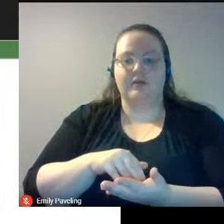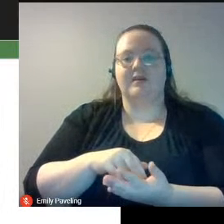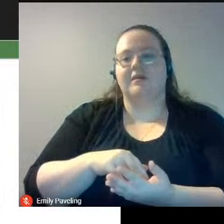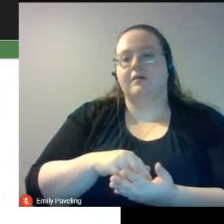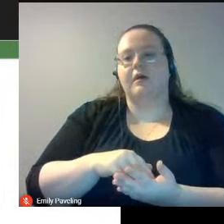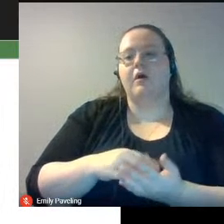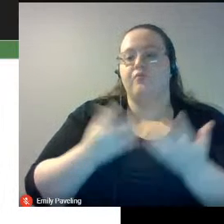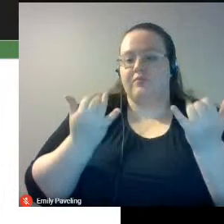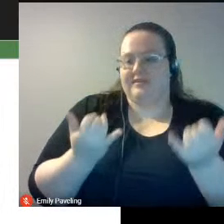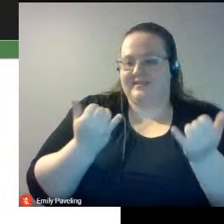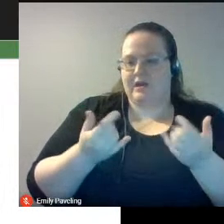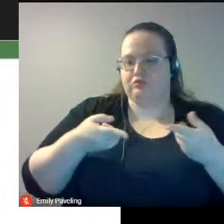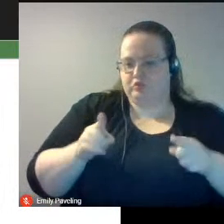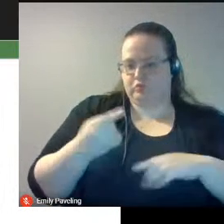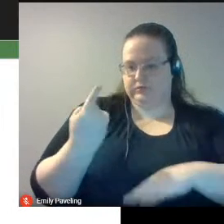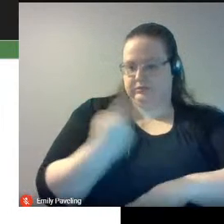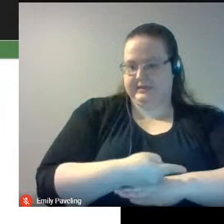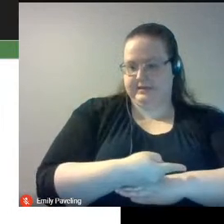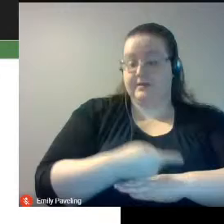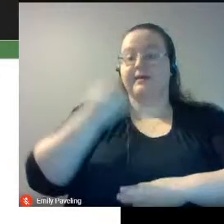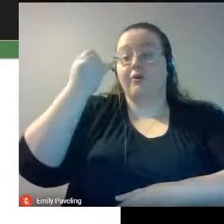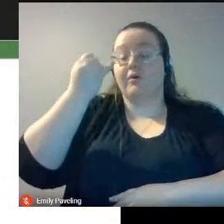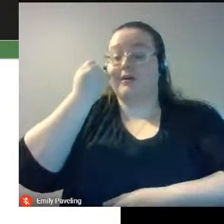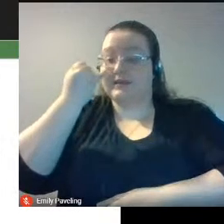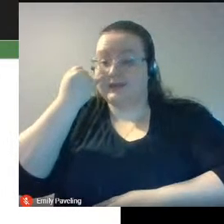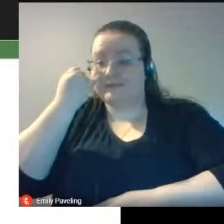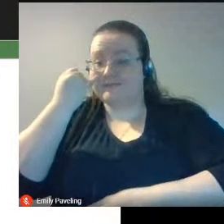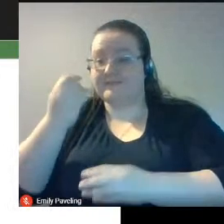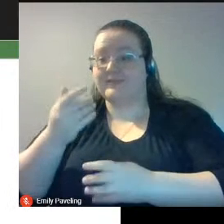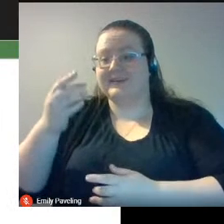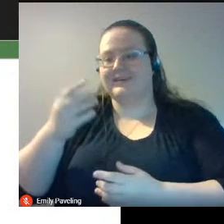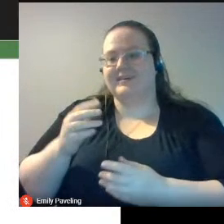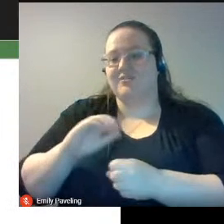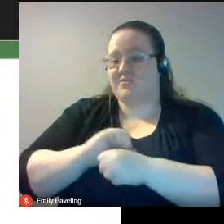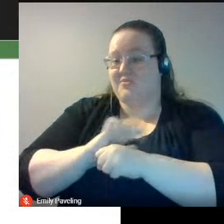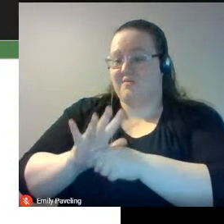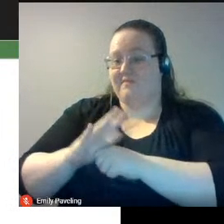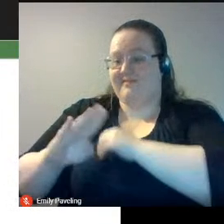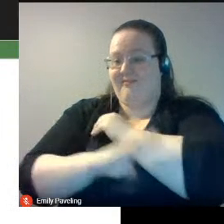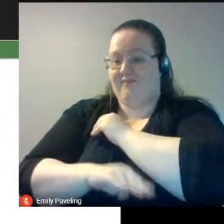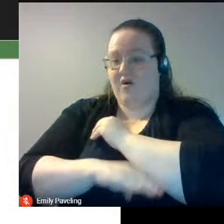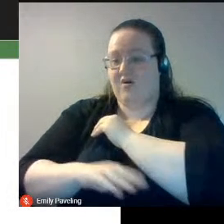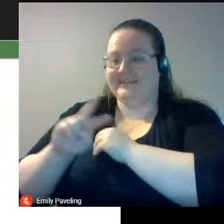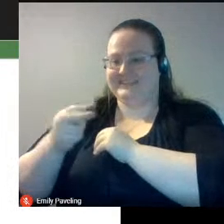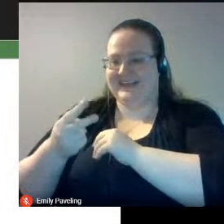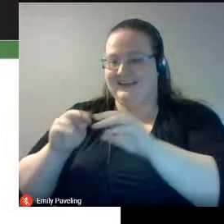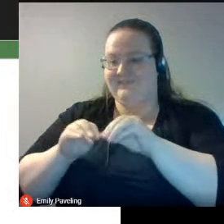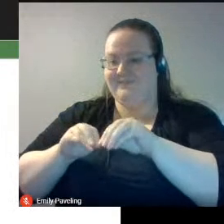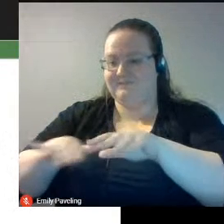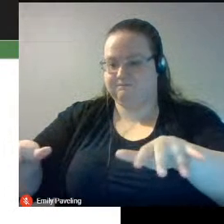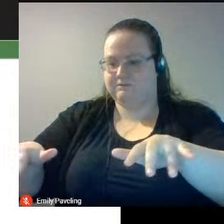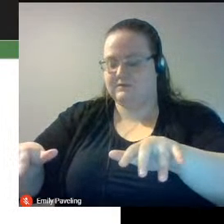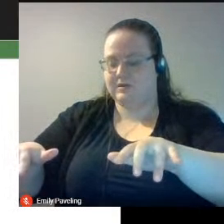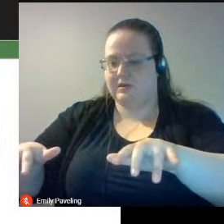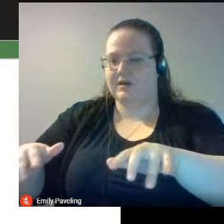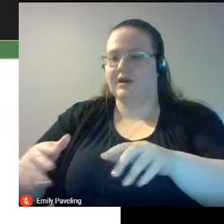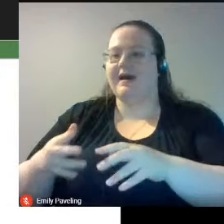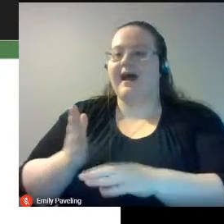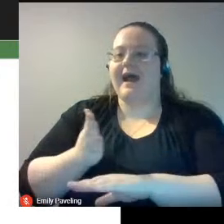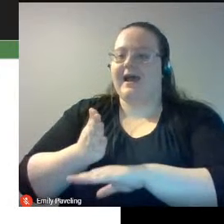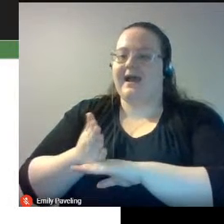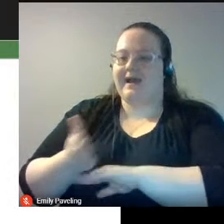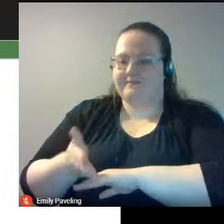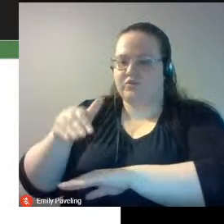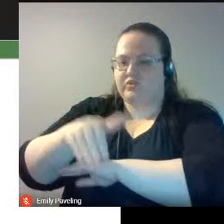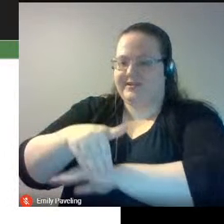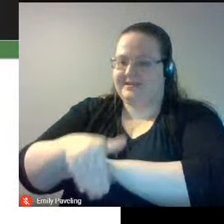of COVID or a surge. I want to take a moment now to discuss testing for COVID-19, as this can be a